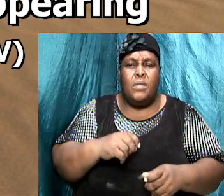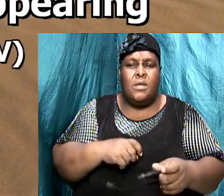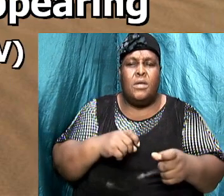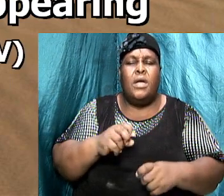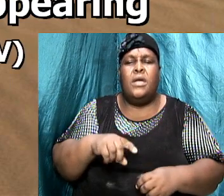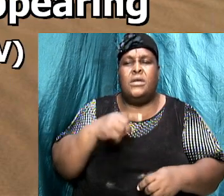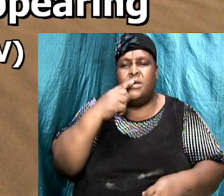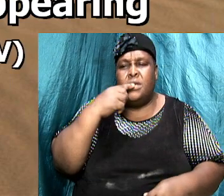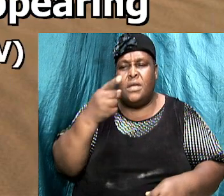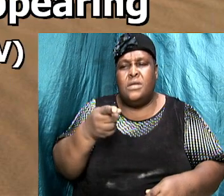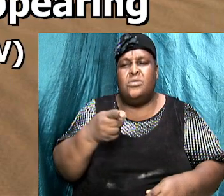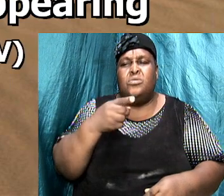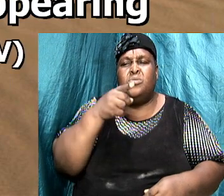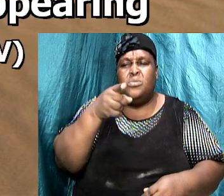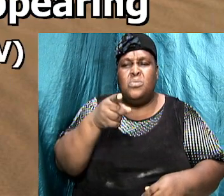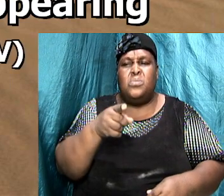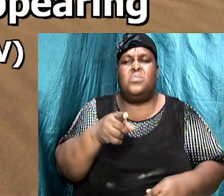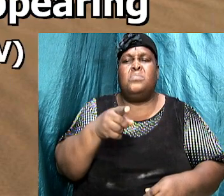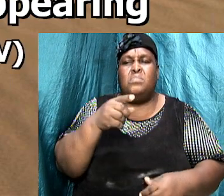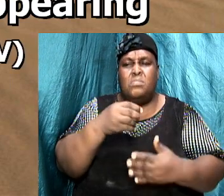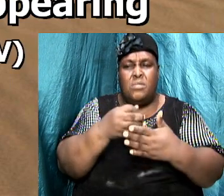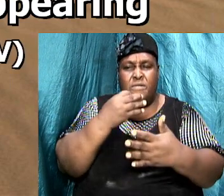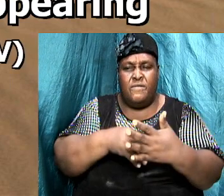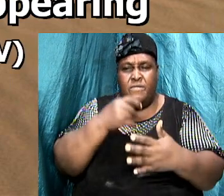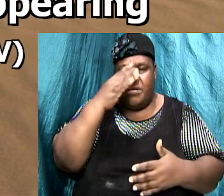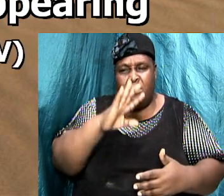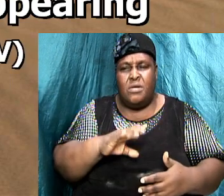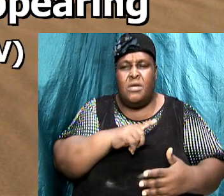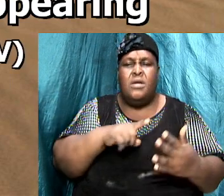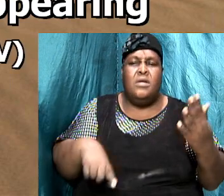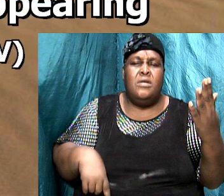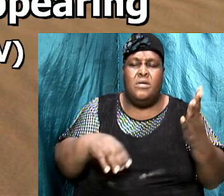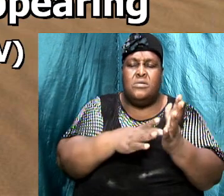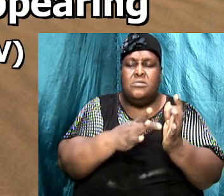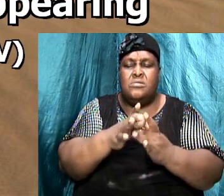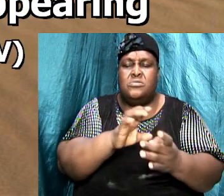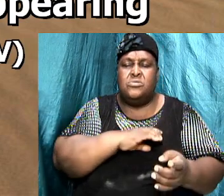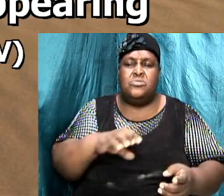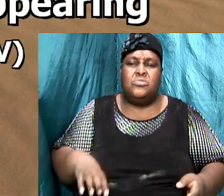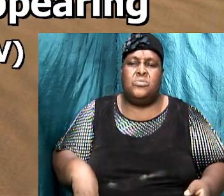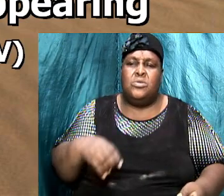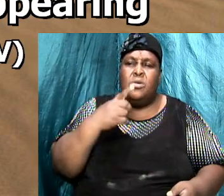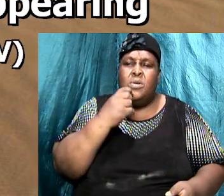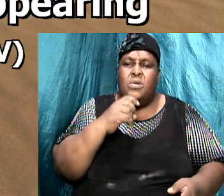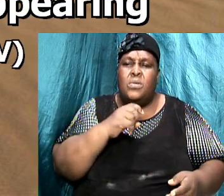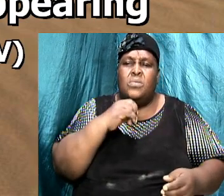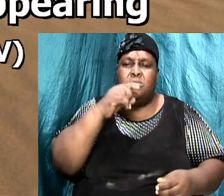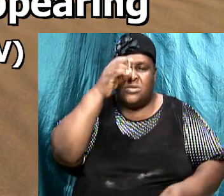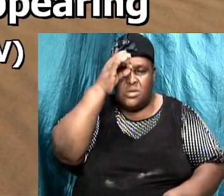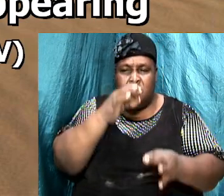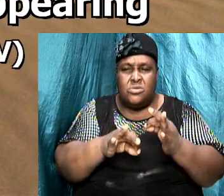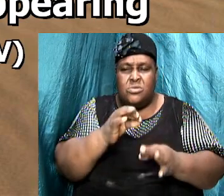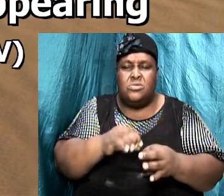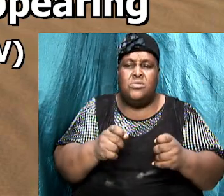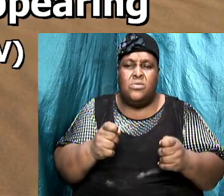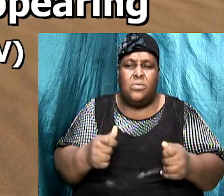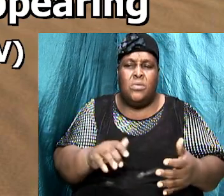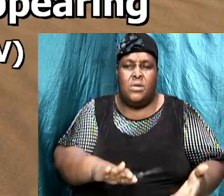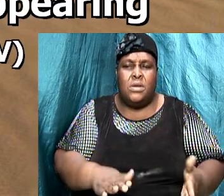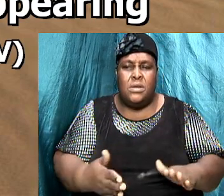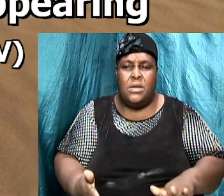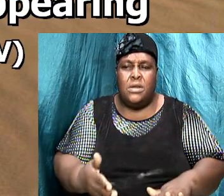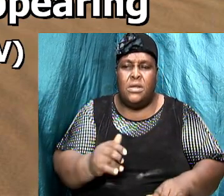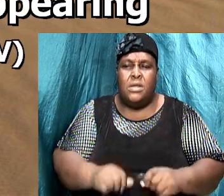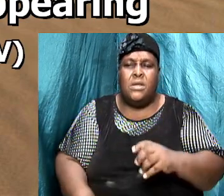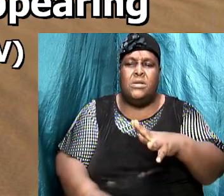"I charge thee therefore before God and the Lord Jesus Christ, who shall judge the quick and the dead